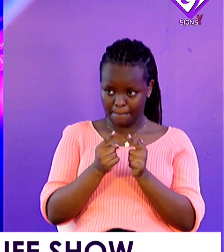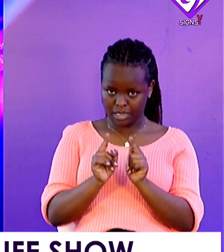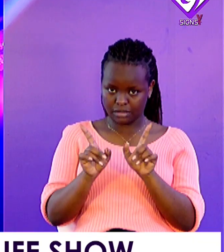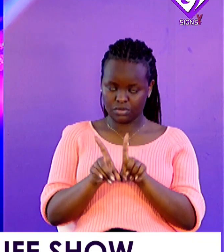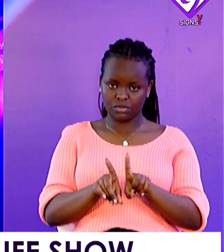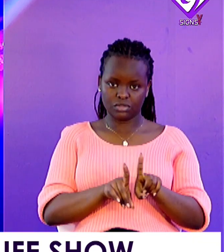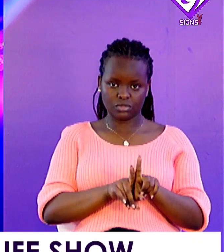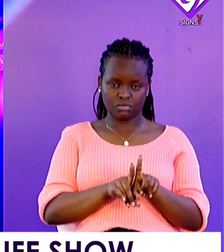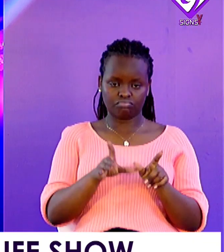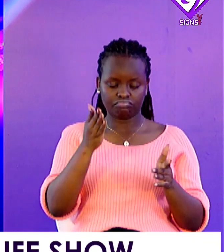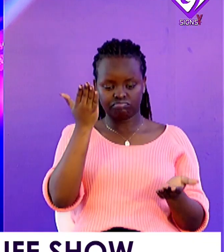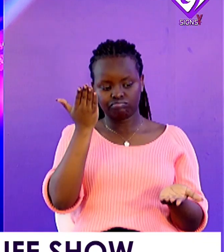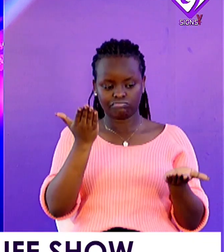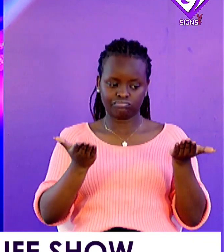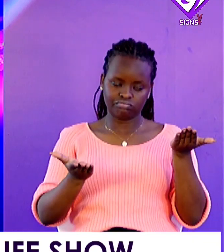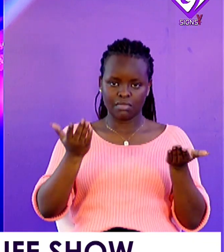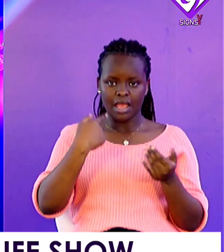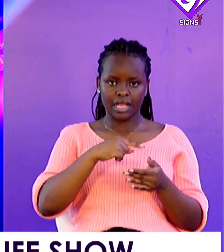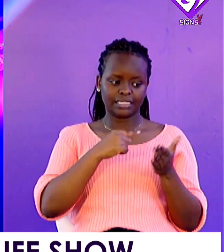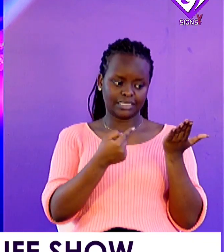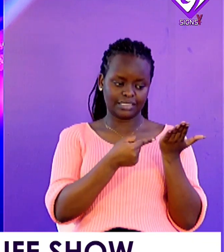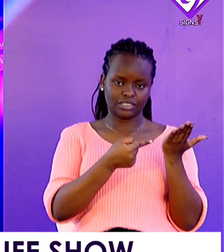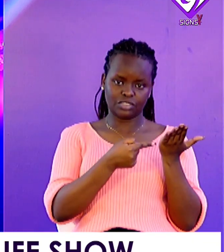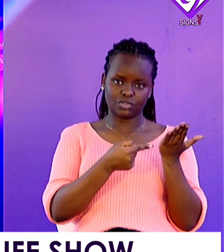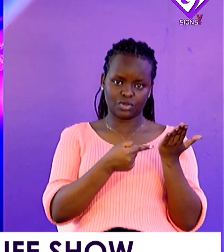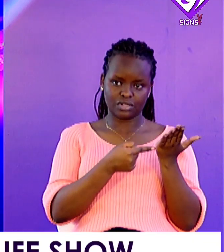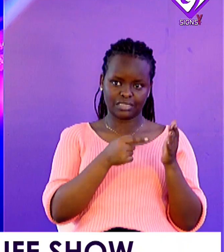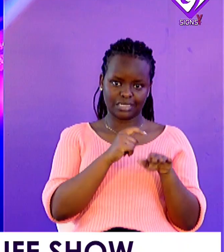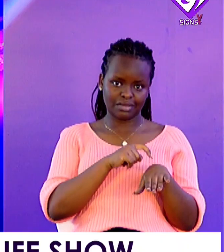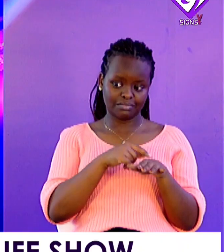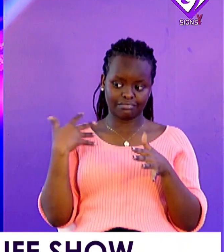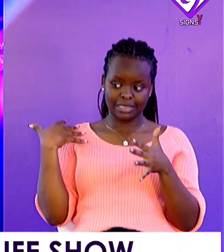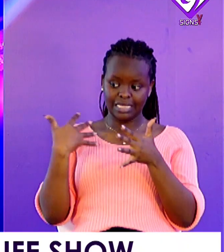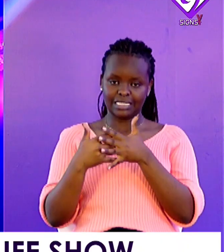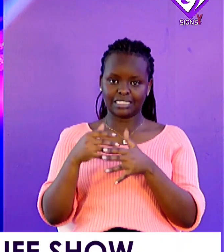also, comparing that we are in a digital era since COVID,